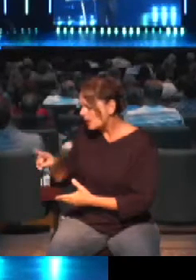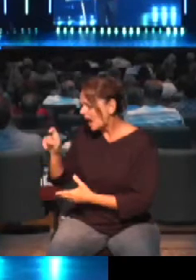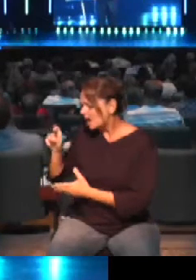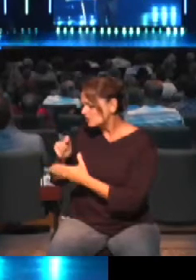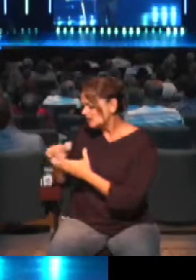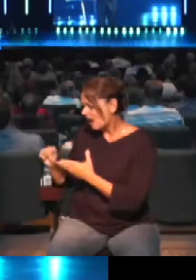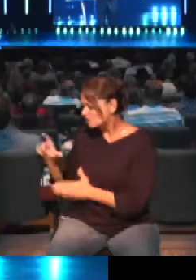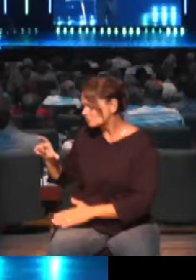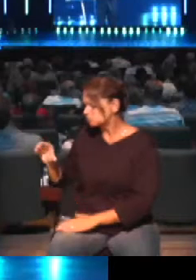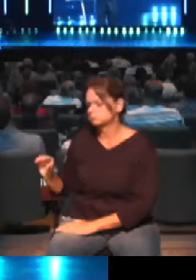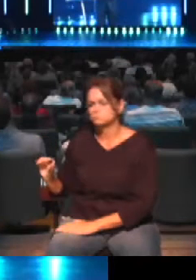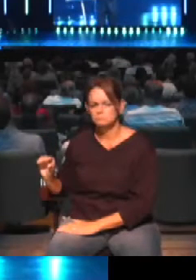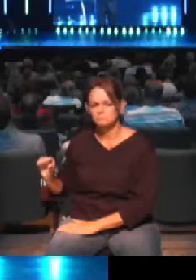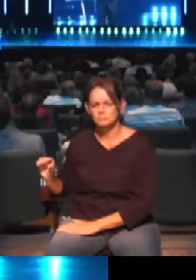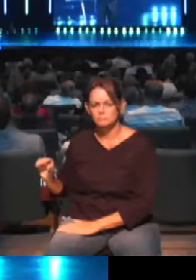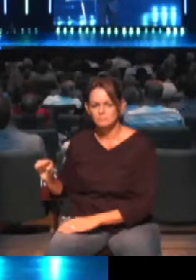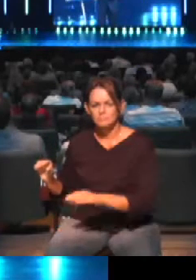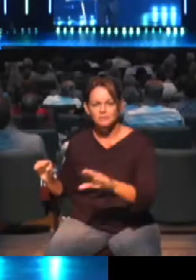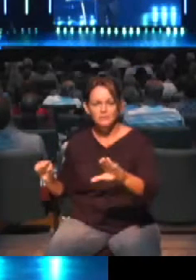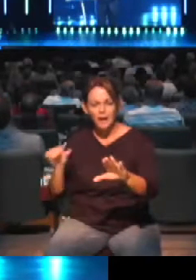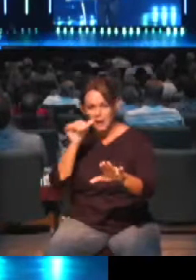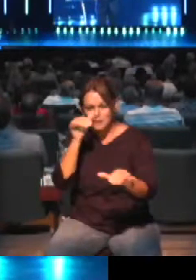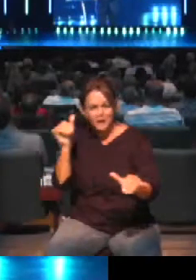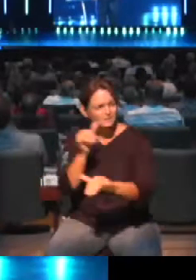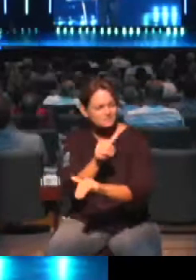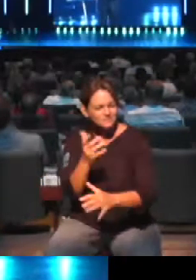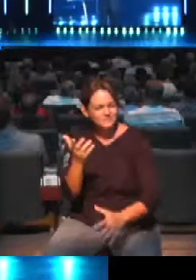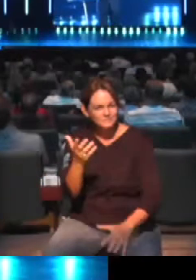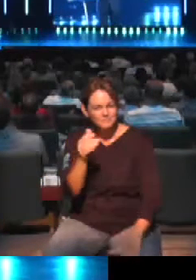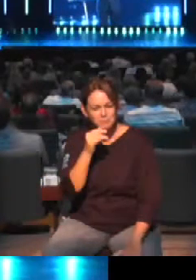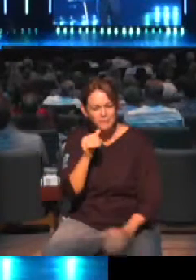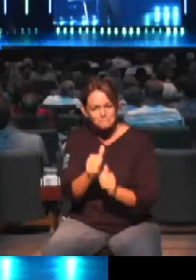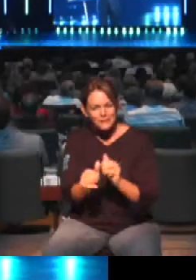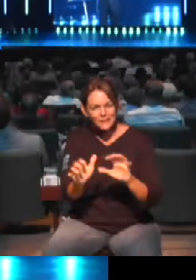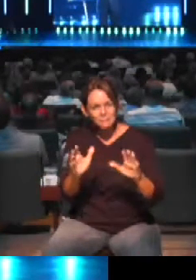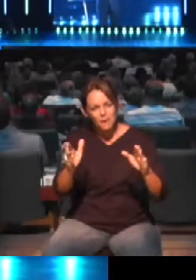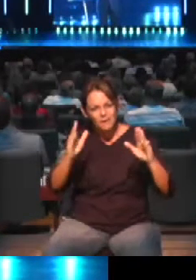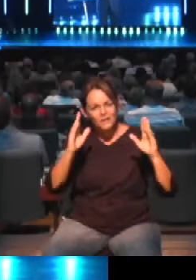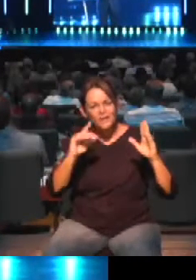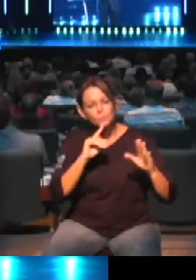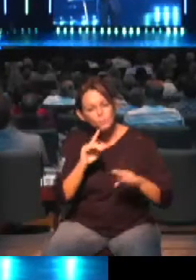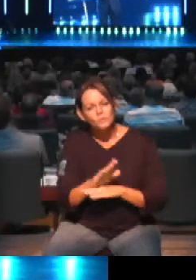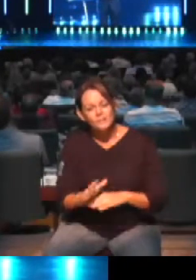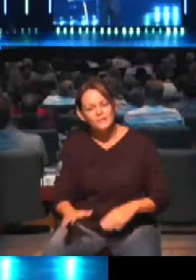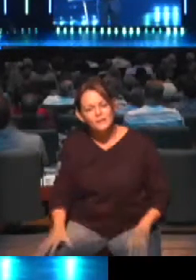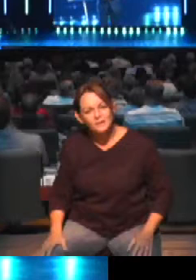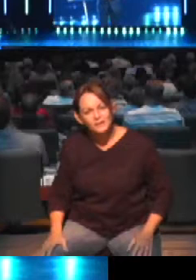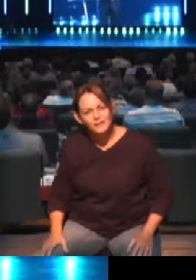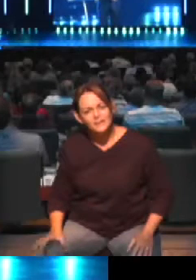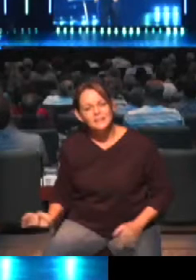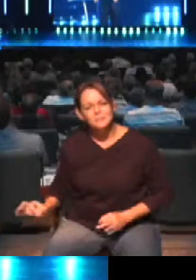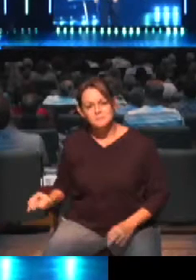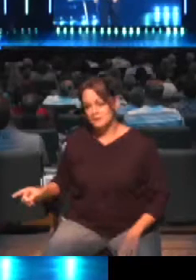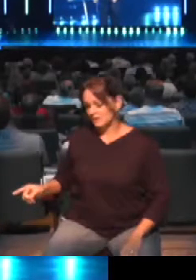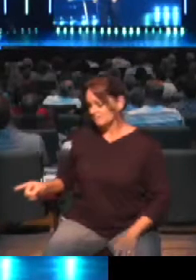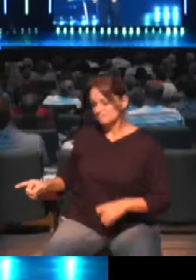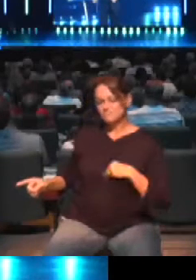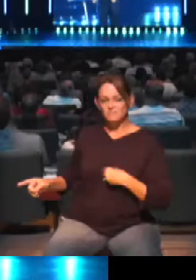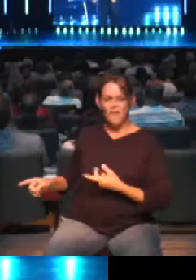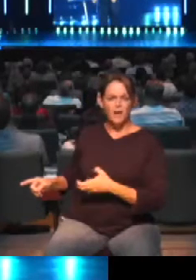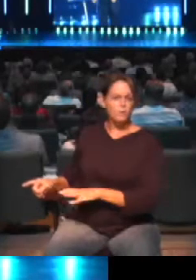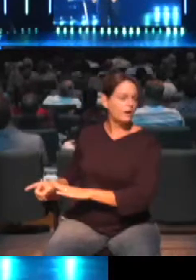Please, please, please, please. I'm not trying to be sarcastic or mean or anything like that. But theologically, let me just tell you, he wouldn't receive it